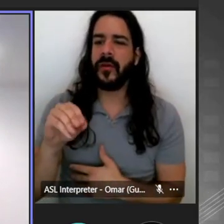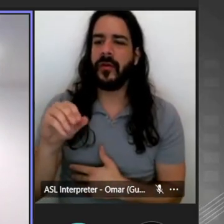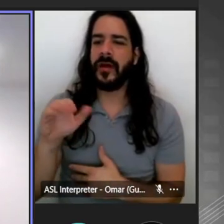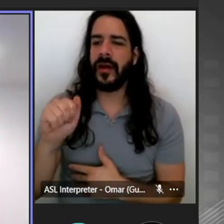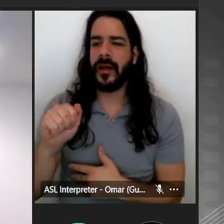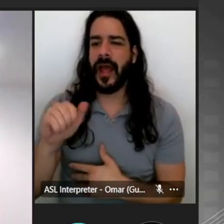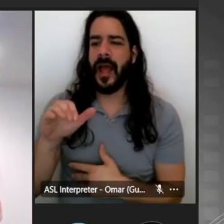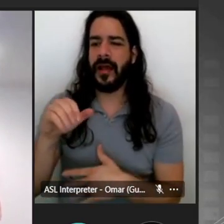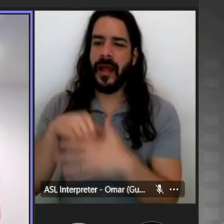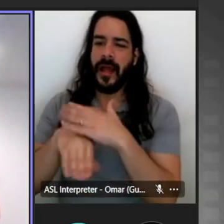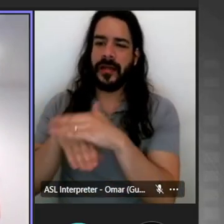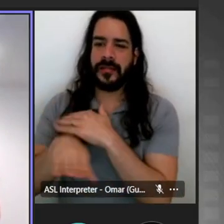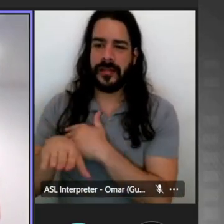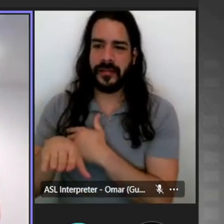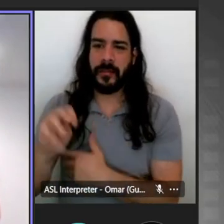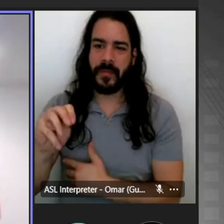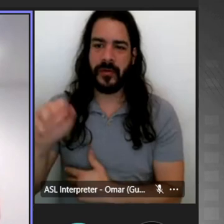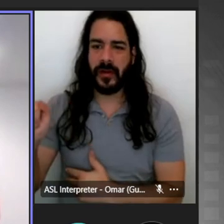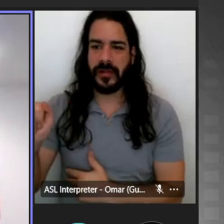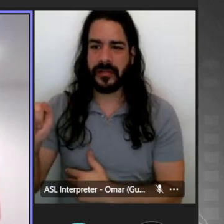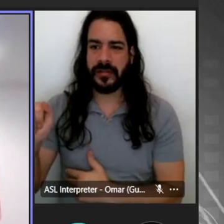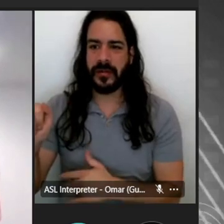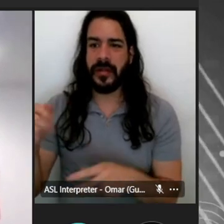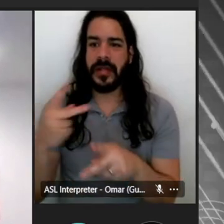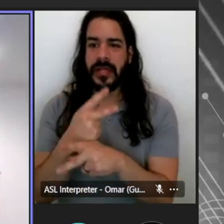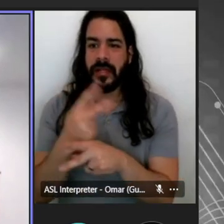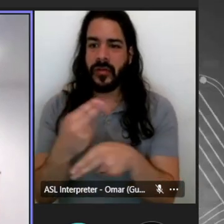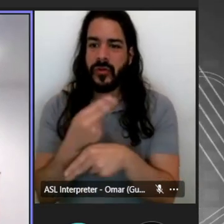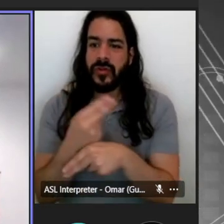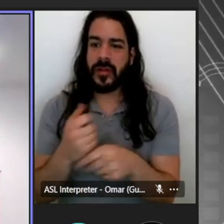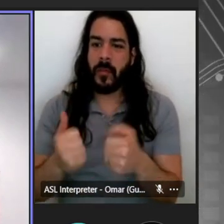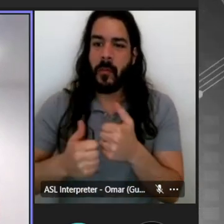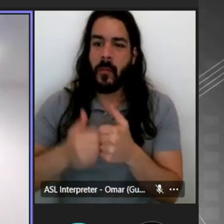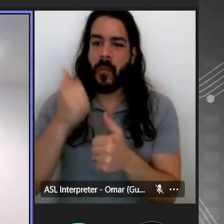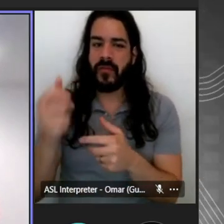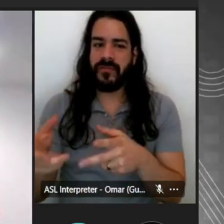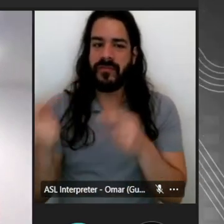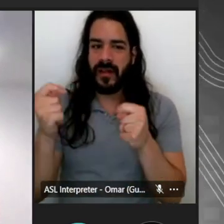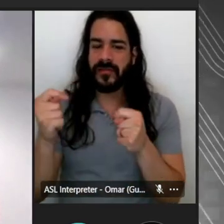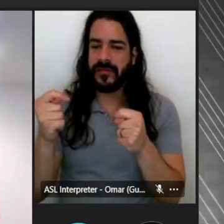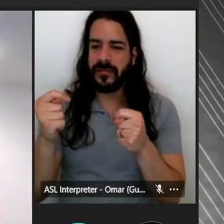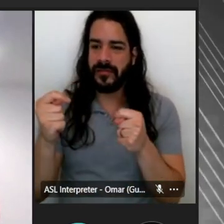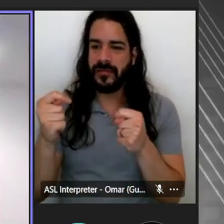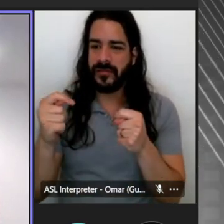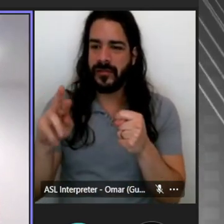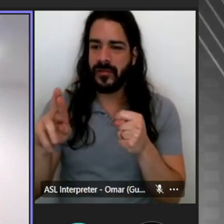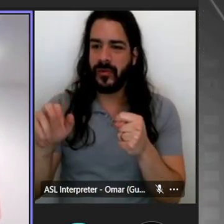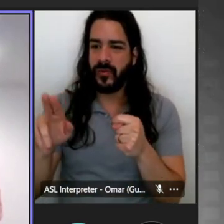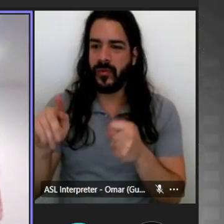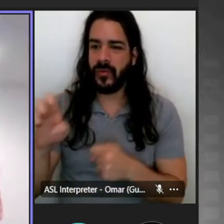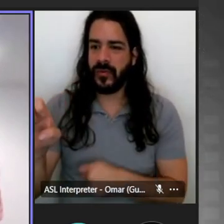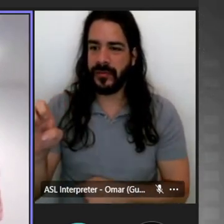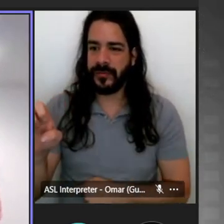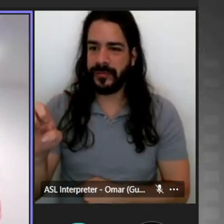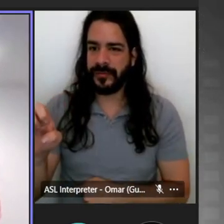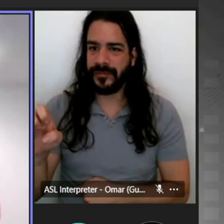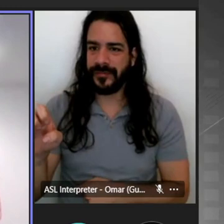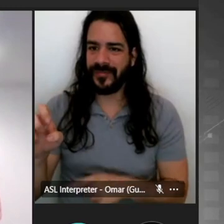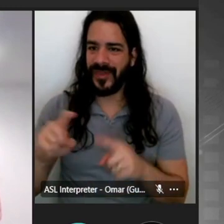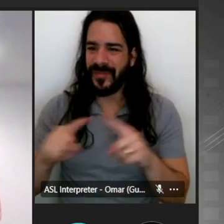Metro Access fare is calculated as the fastest route that any place you want